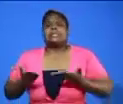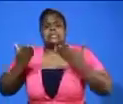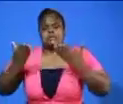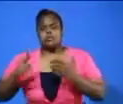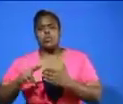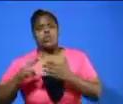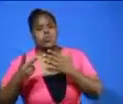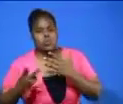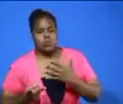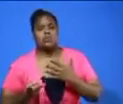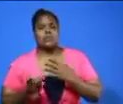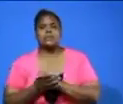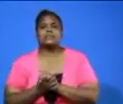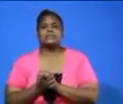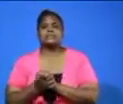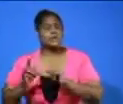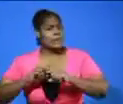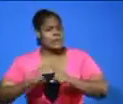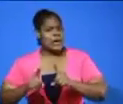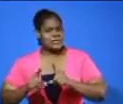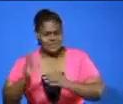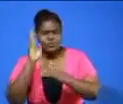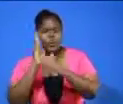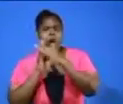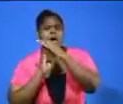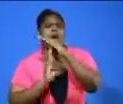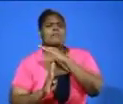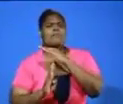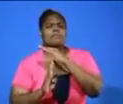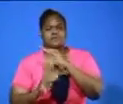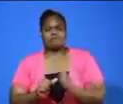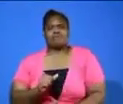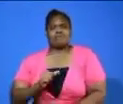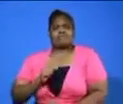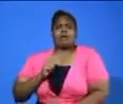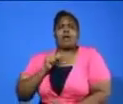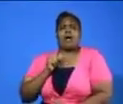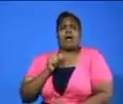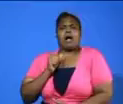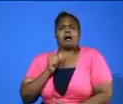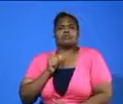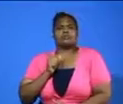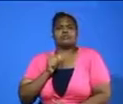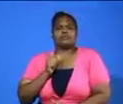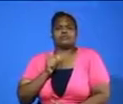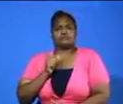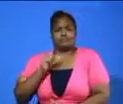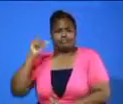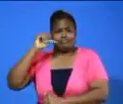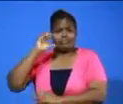fallen. But it will humble the proud. It will pull down the mighty.